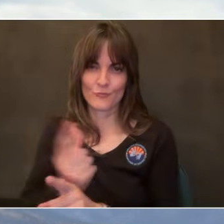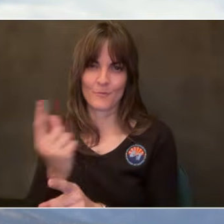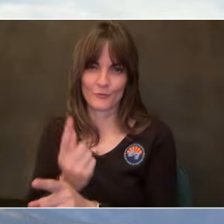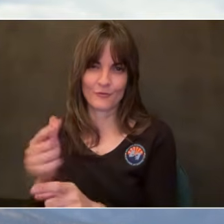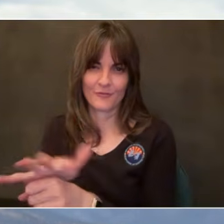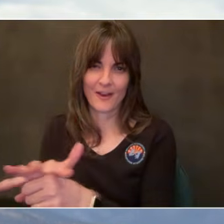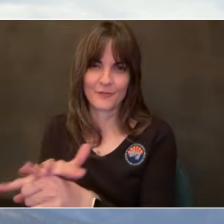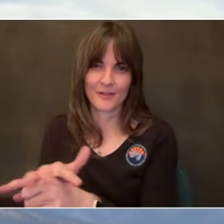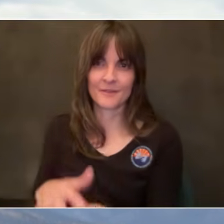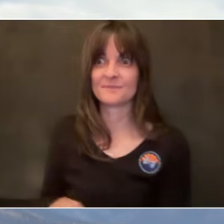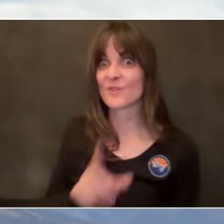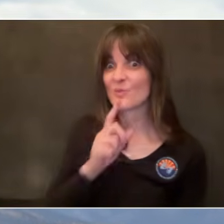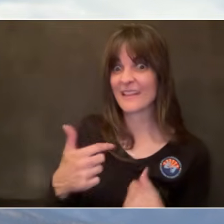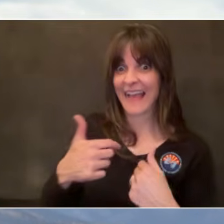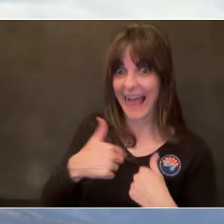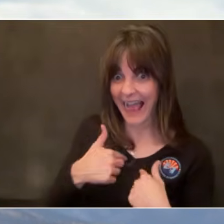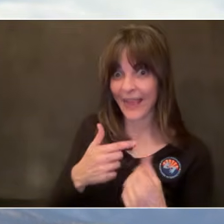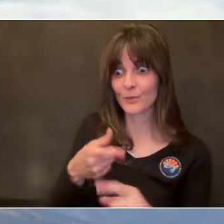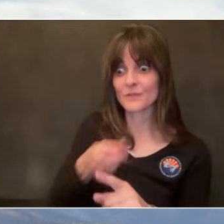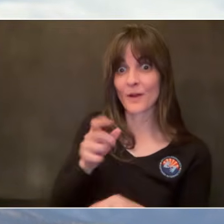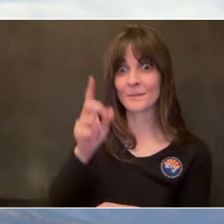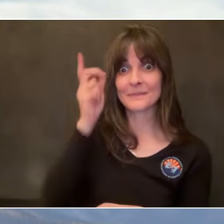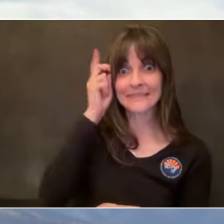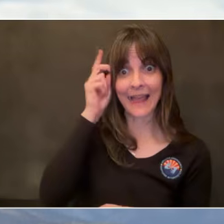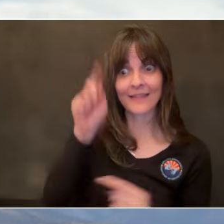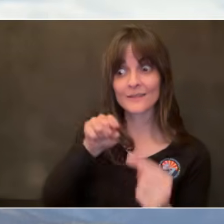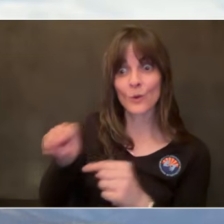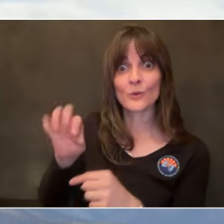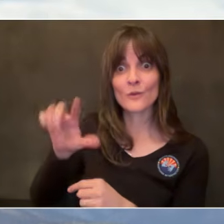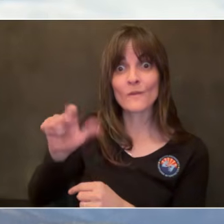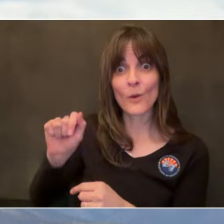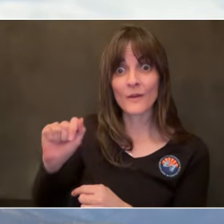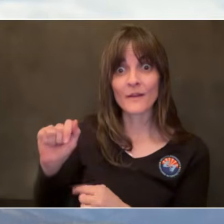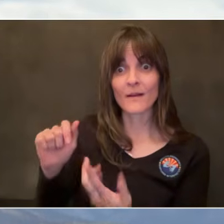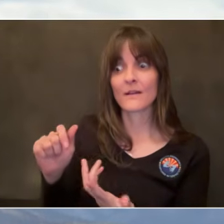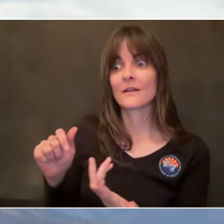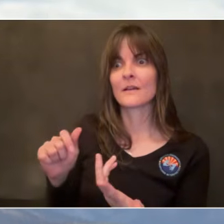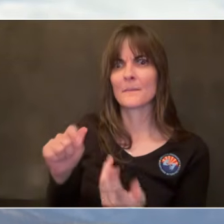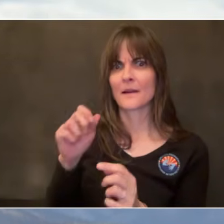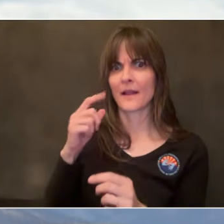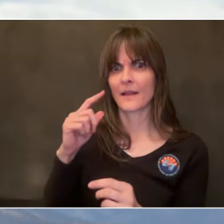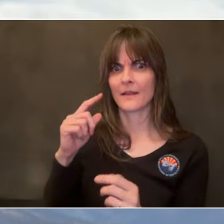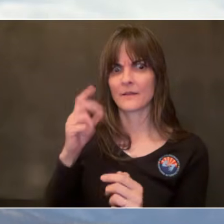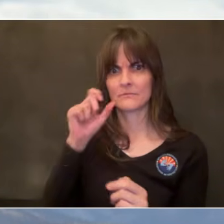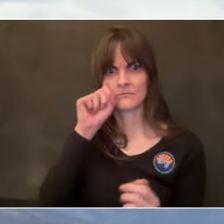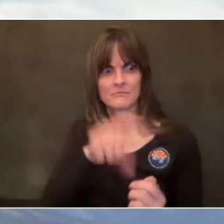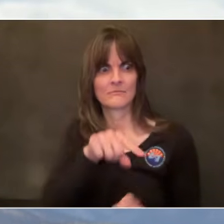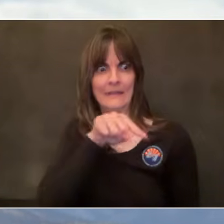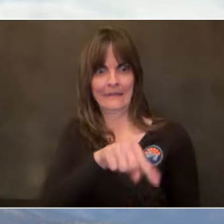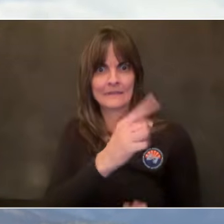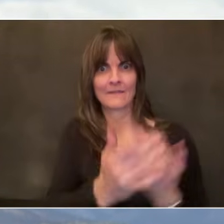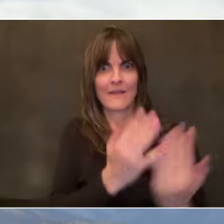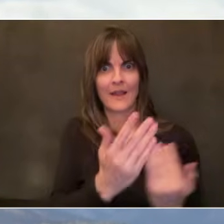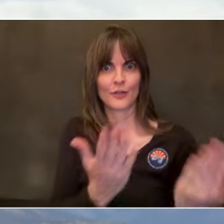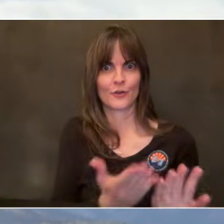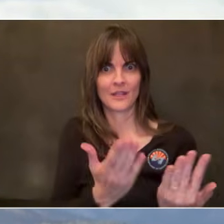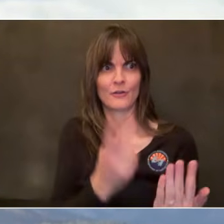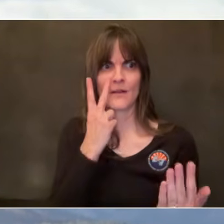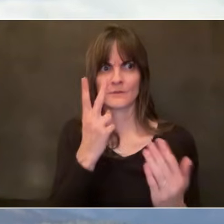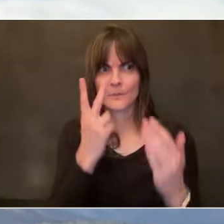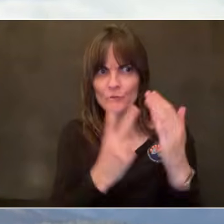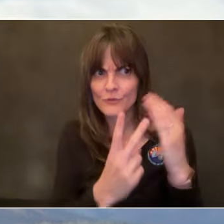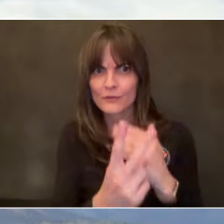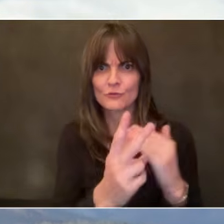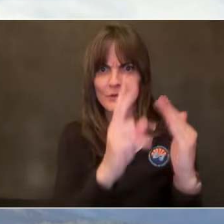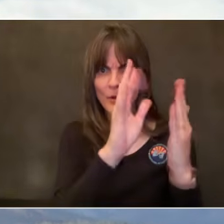Forest for a division assignment. And then I heard about this, saw how it was progressing, the forecasted weather and the fire weather for